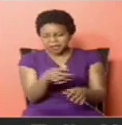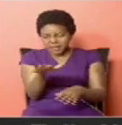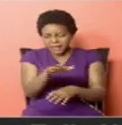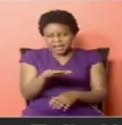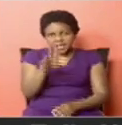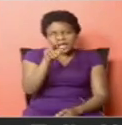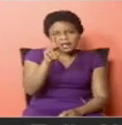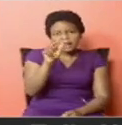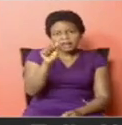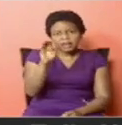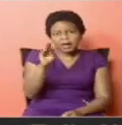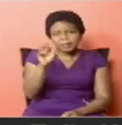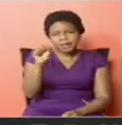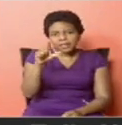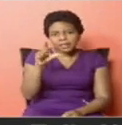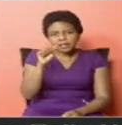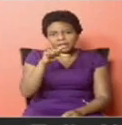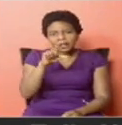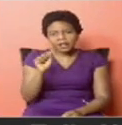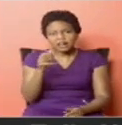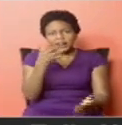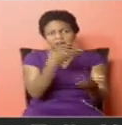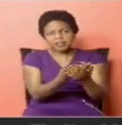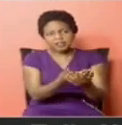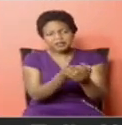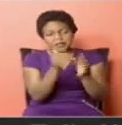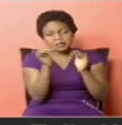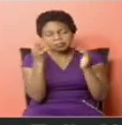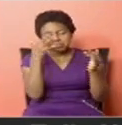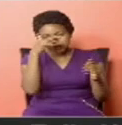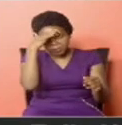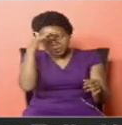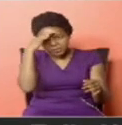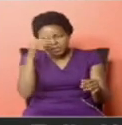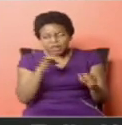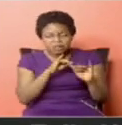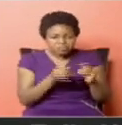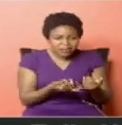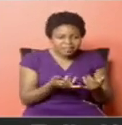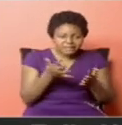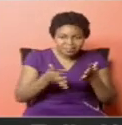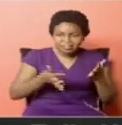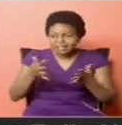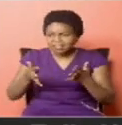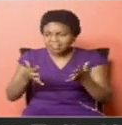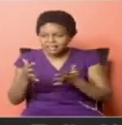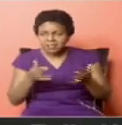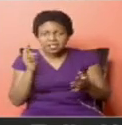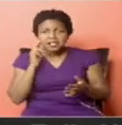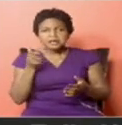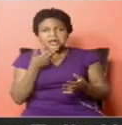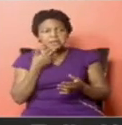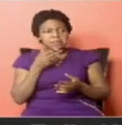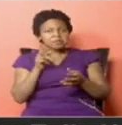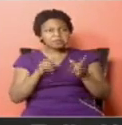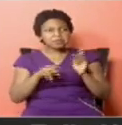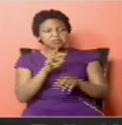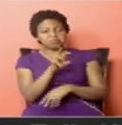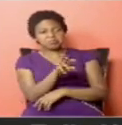Kabalagala. They arrested him, put him in a cell. He tried to explain that he was deaf. No one